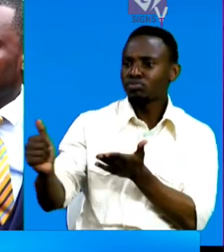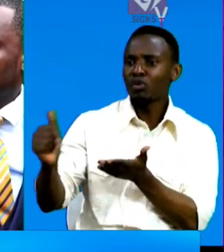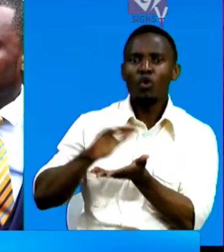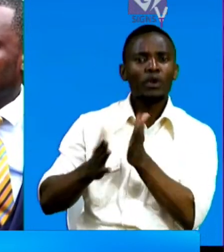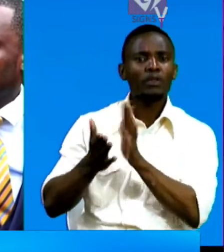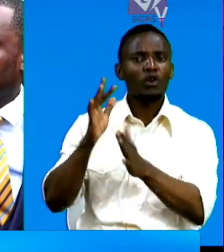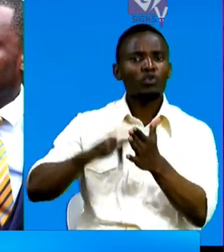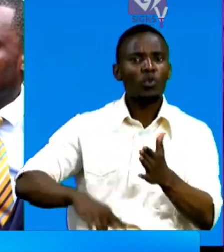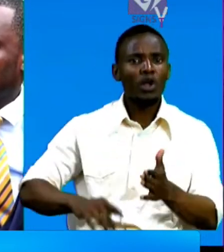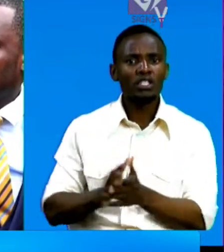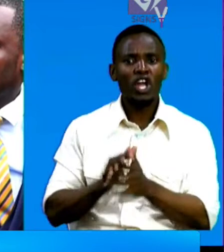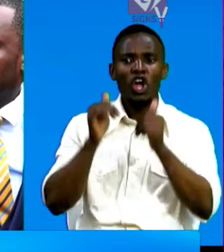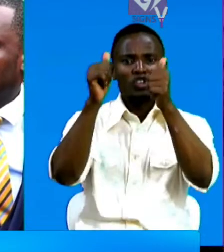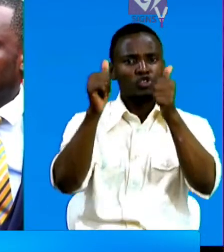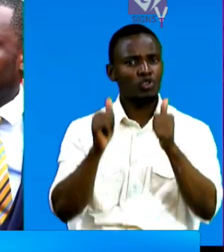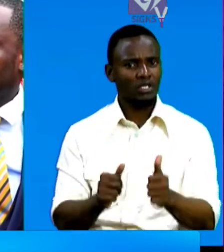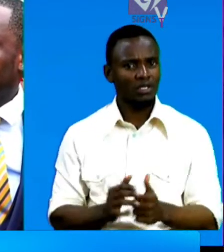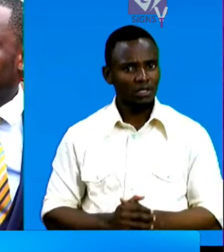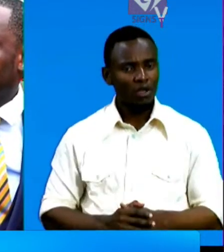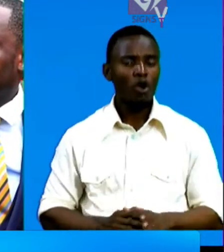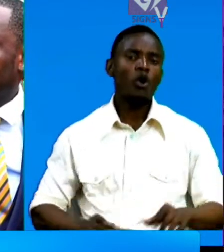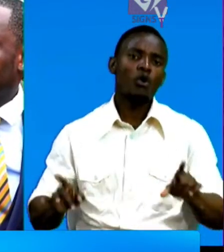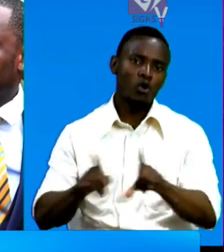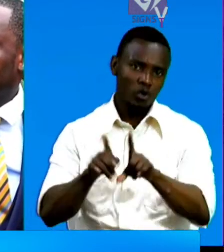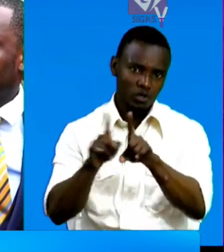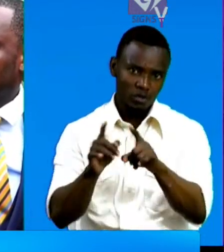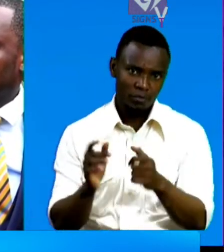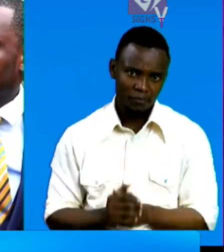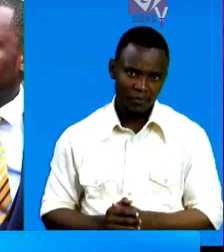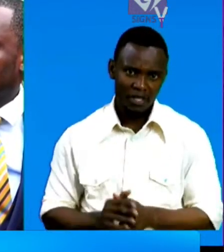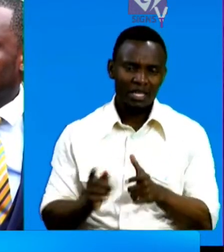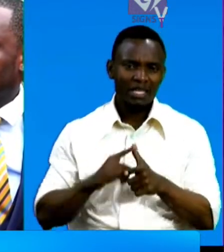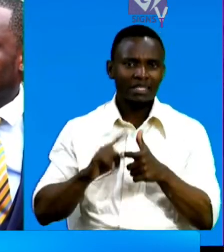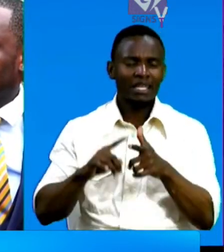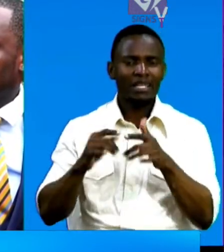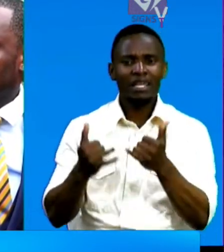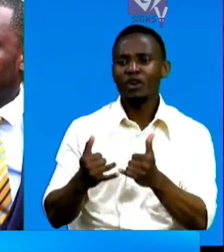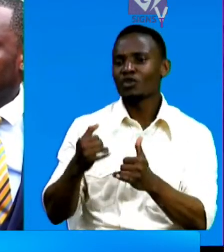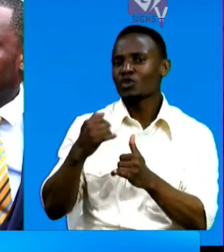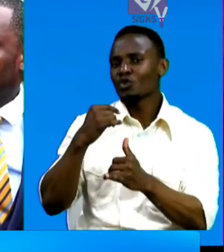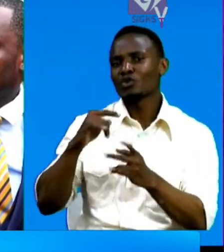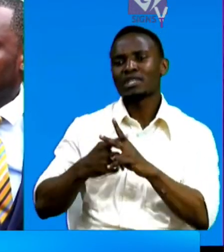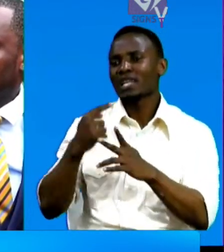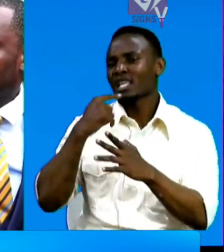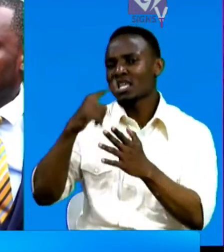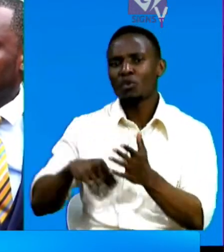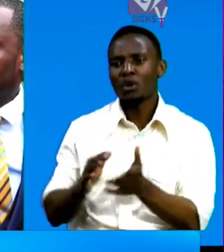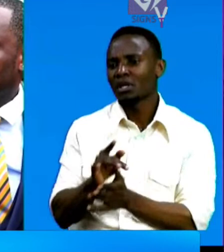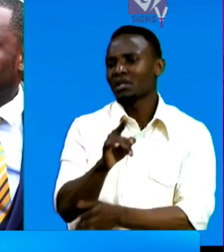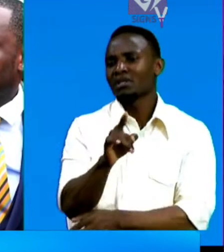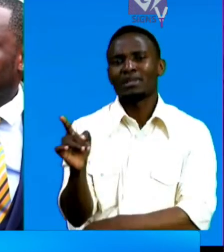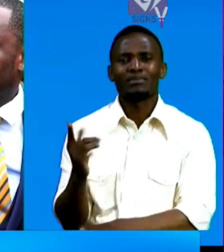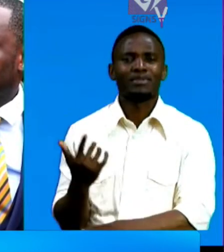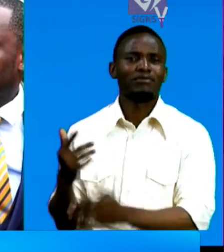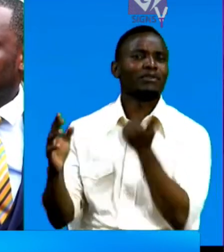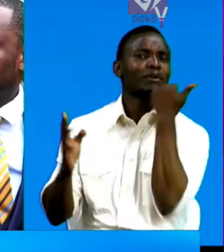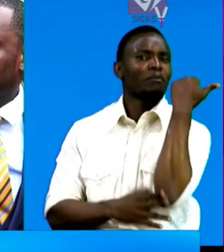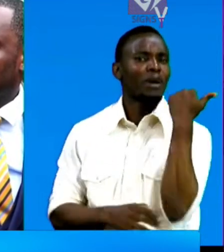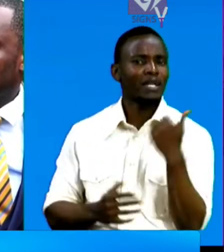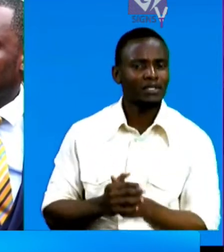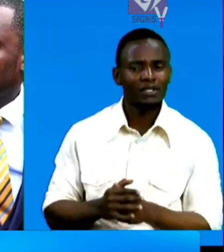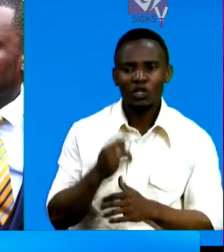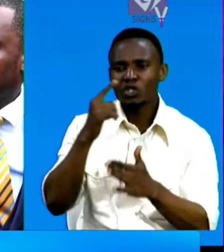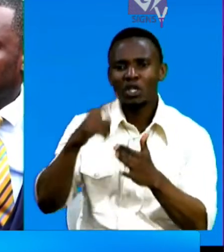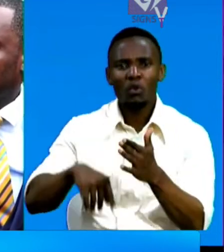streets. Na isitoshe, unaanza kulebo lawa kwa majina mabaya. Unasema hawa ni